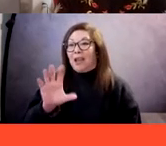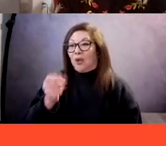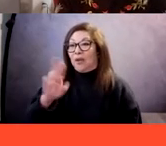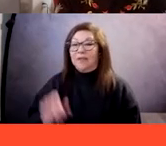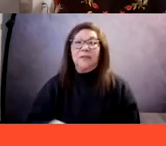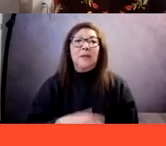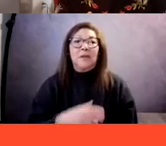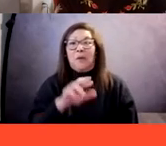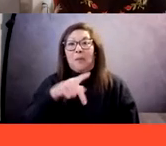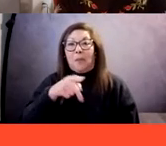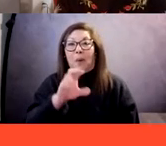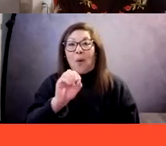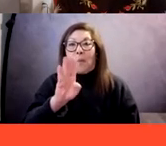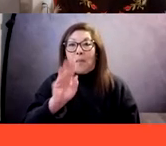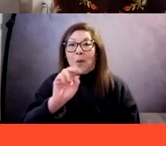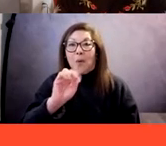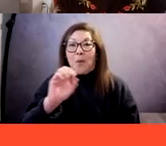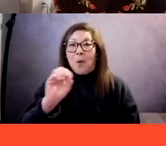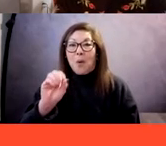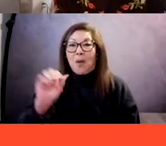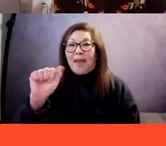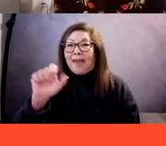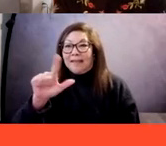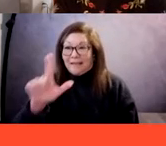Bono ASL. So thank you for that.